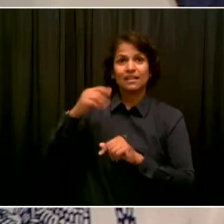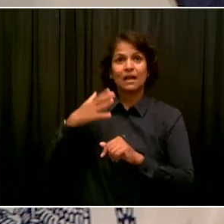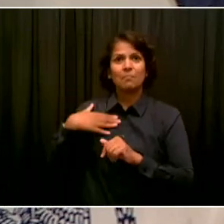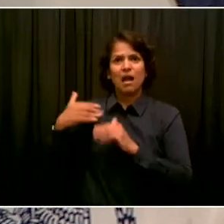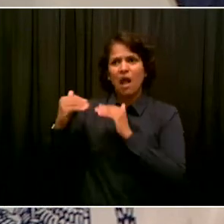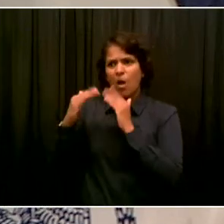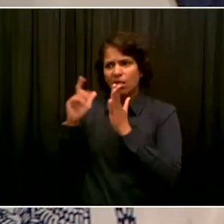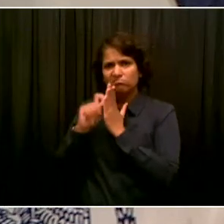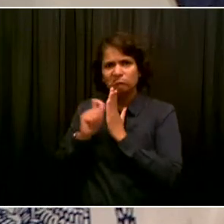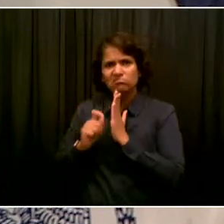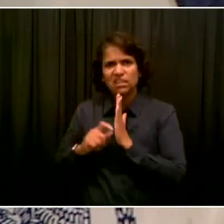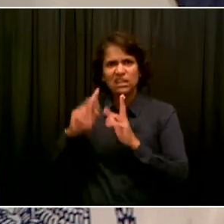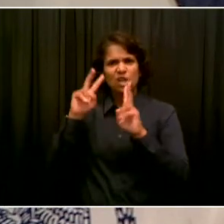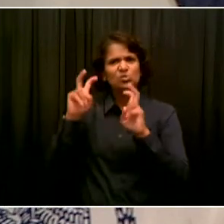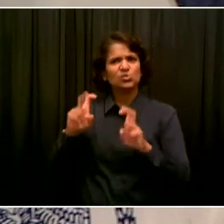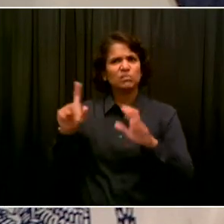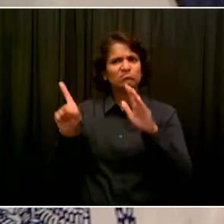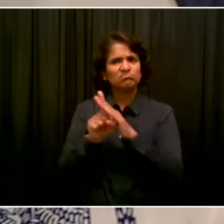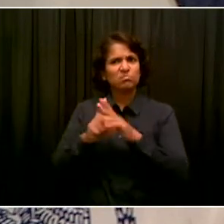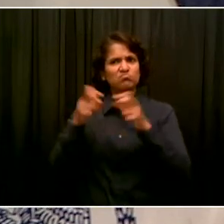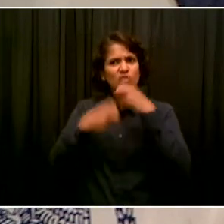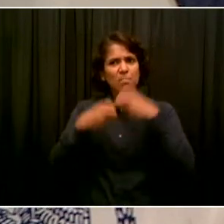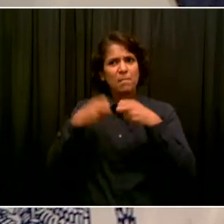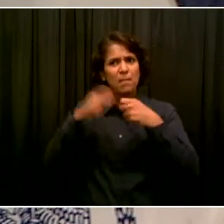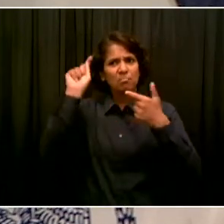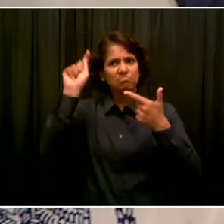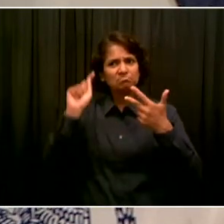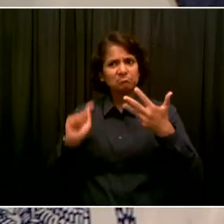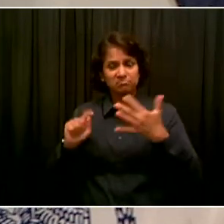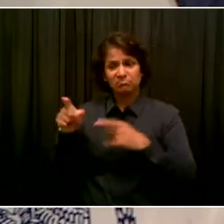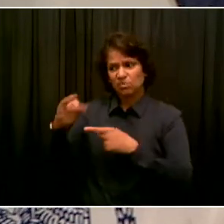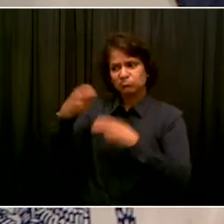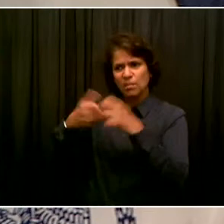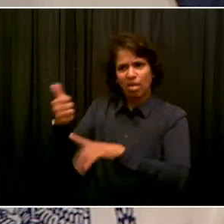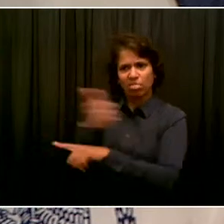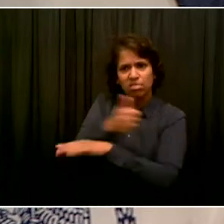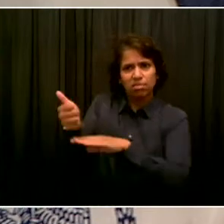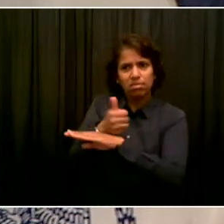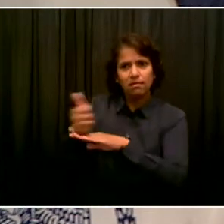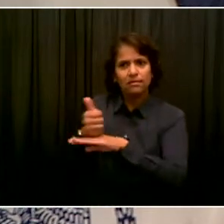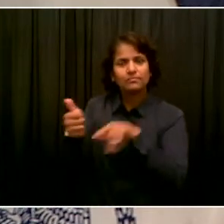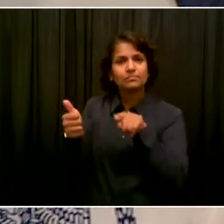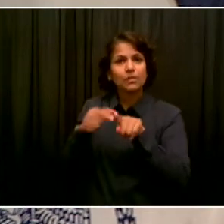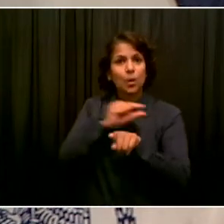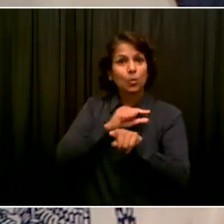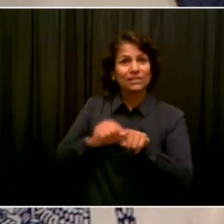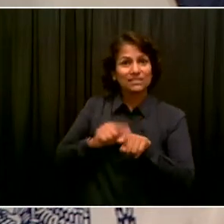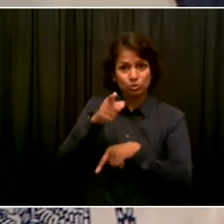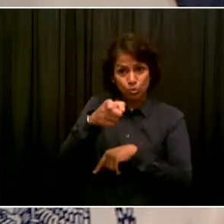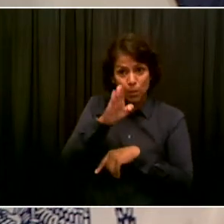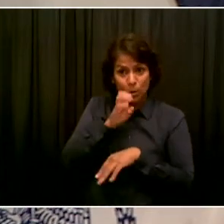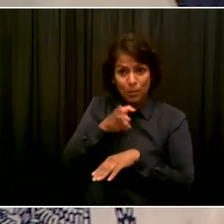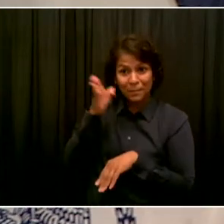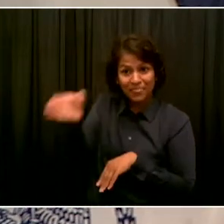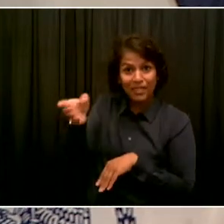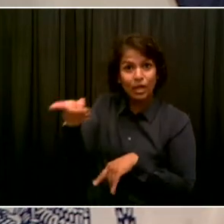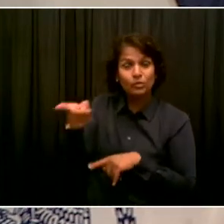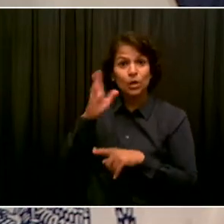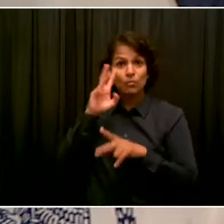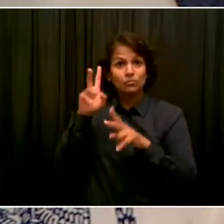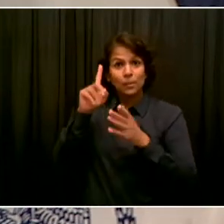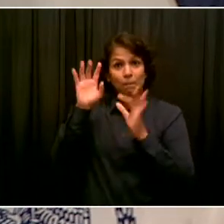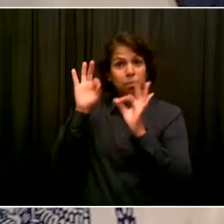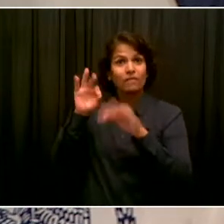Criminal Court. So while you'll be in Queens next week, seems like a good time to cross the bridge and visit Rikers since you'll be in Queens anyway. Do you plan on